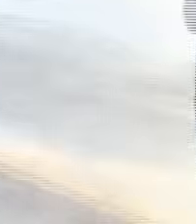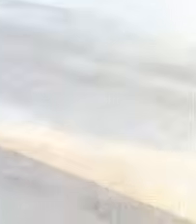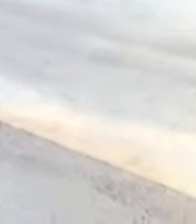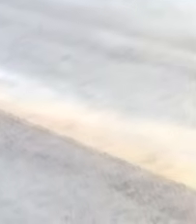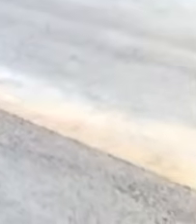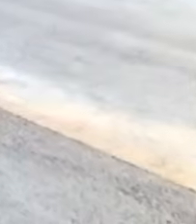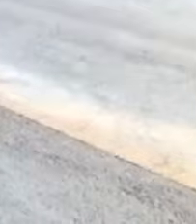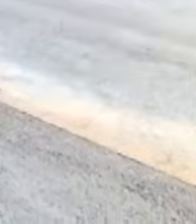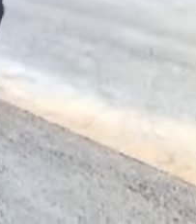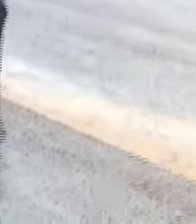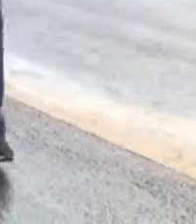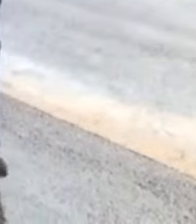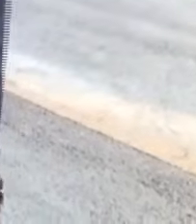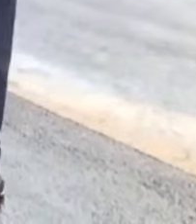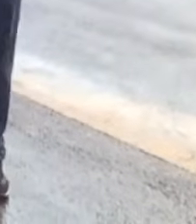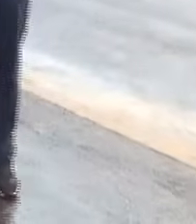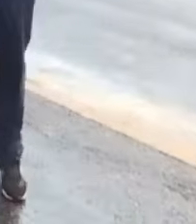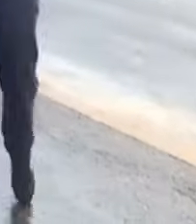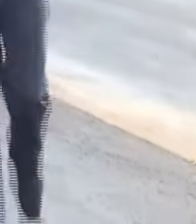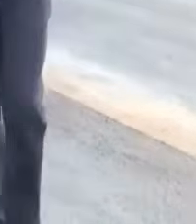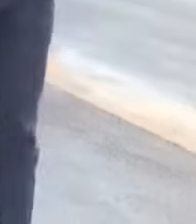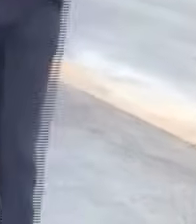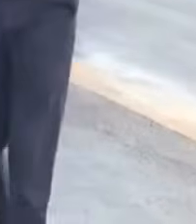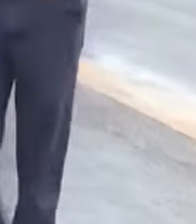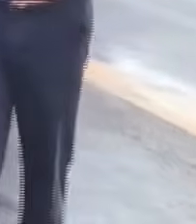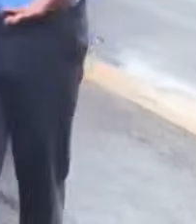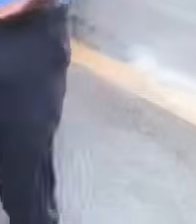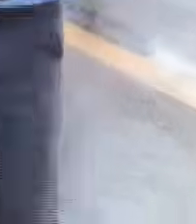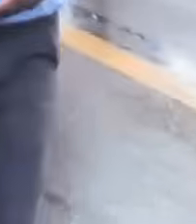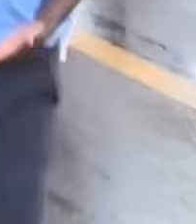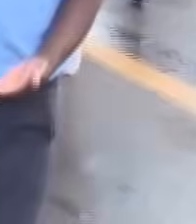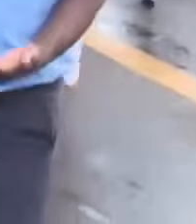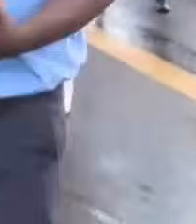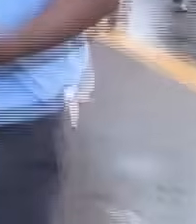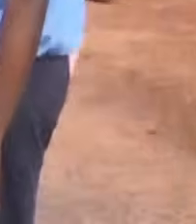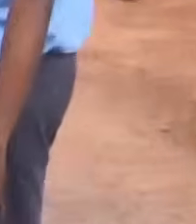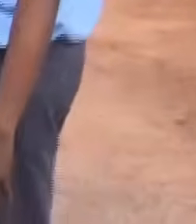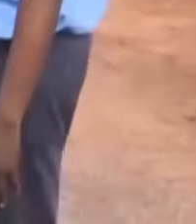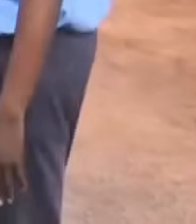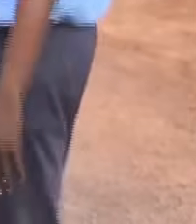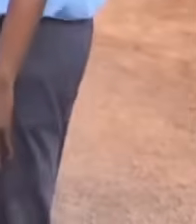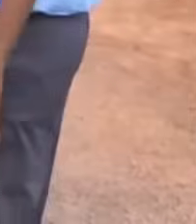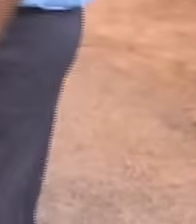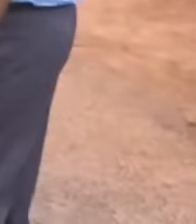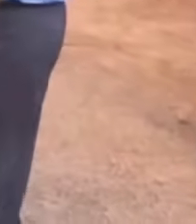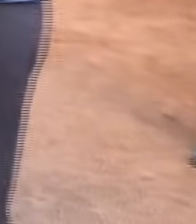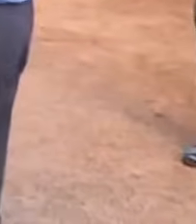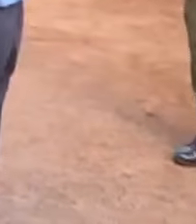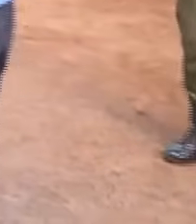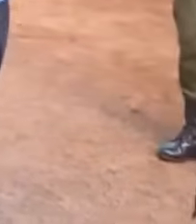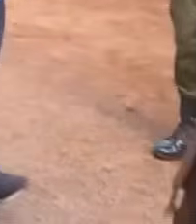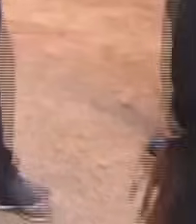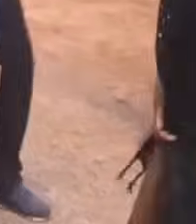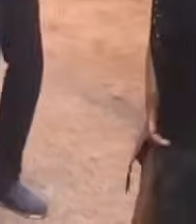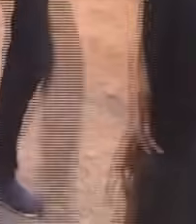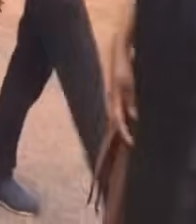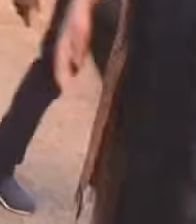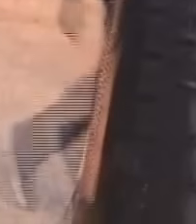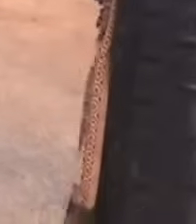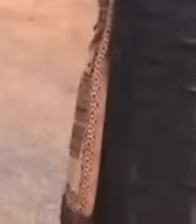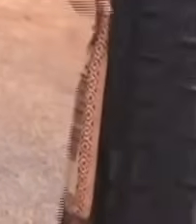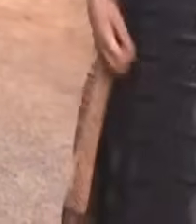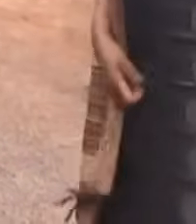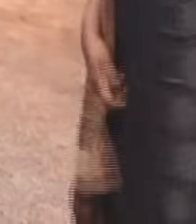District was to mainly officially commission the Solwezi West Parliamentary Constituency Office, which took place on